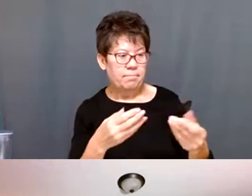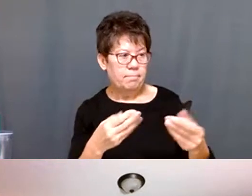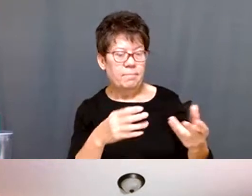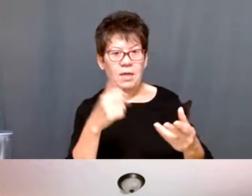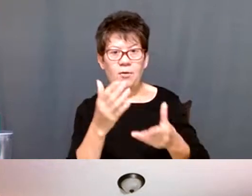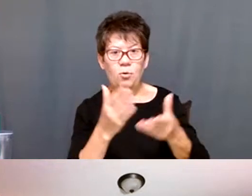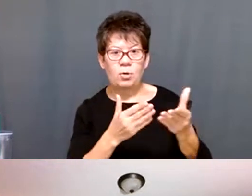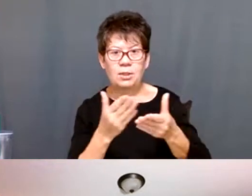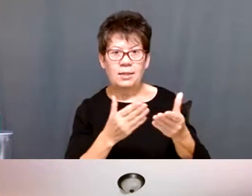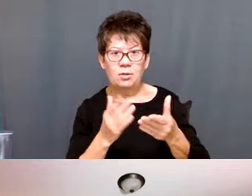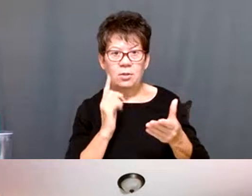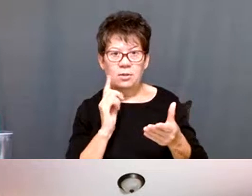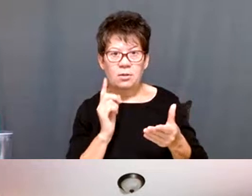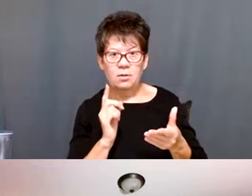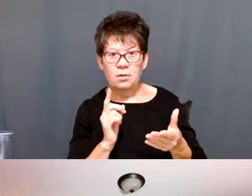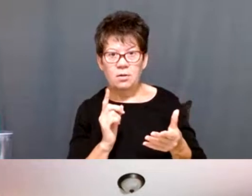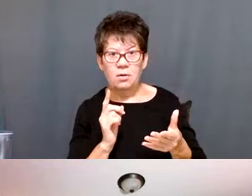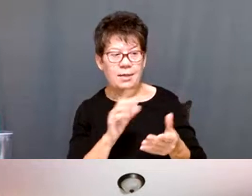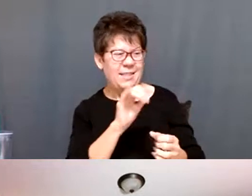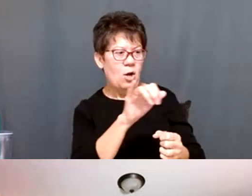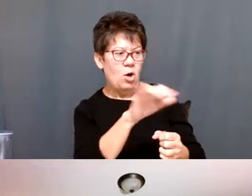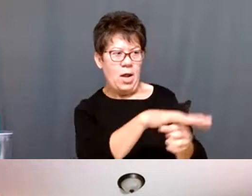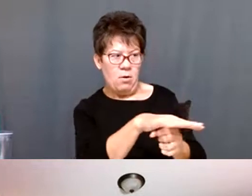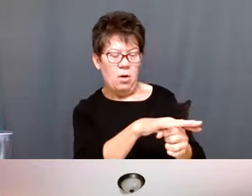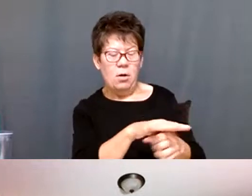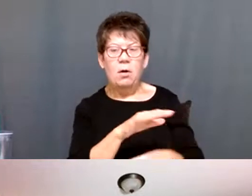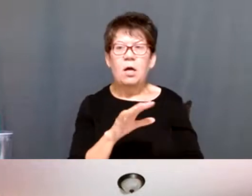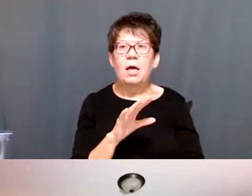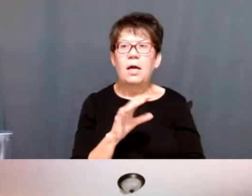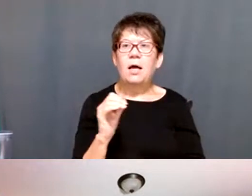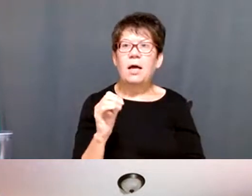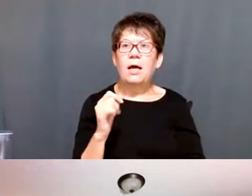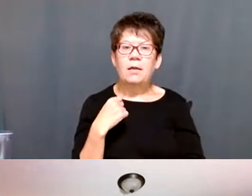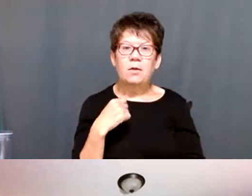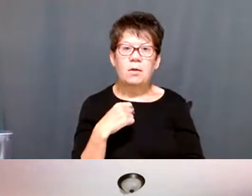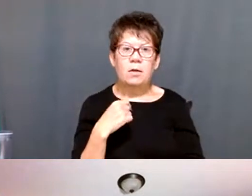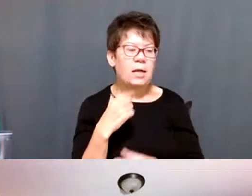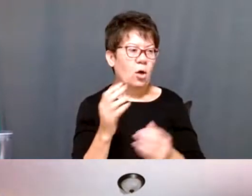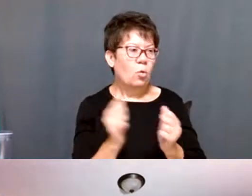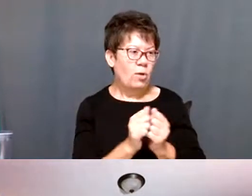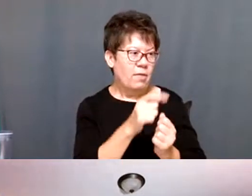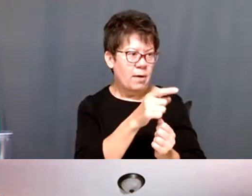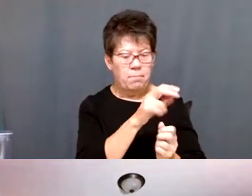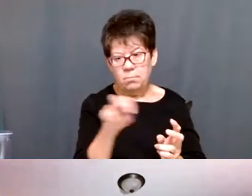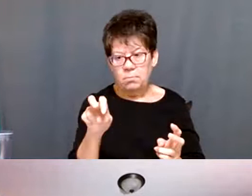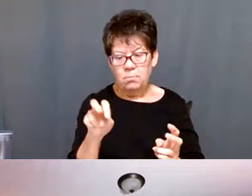are available to each of in their area. And work with them on the transition.